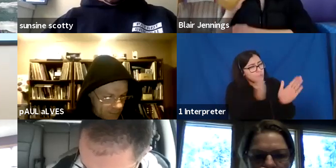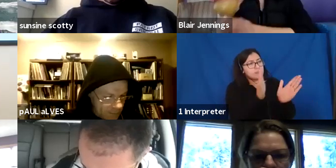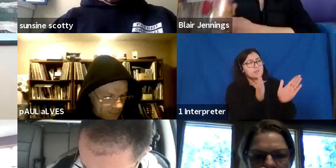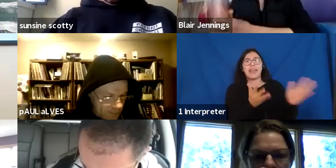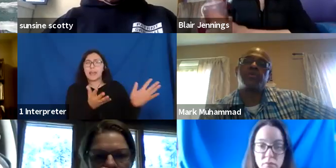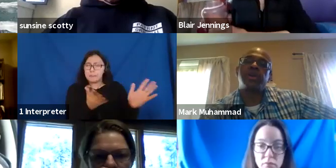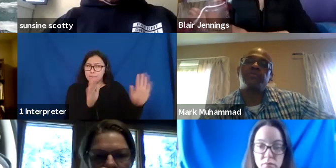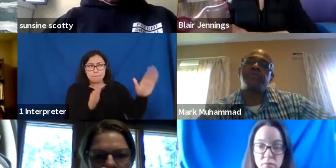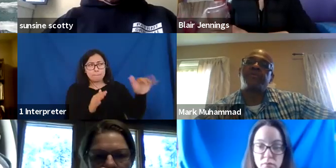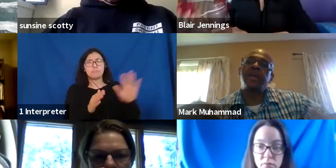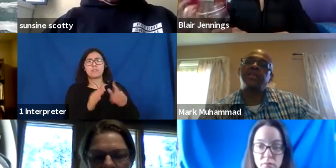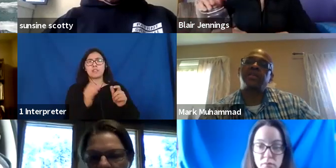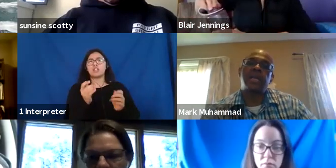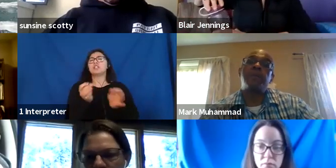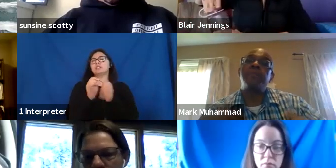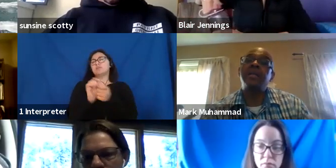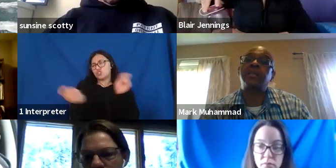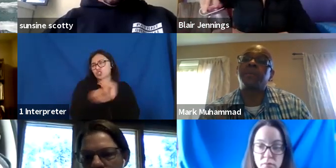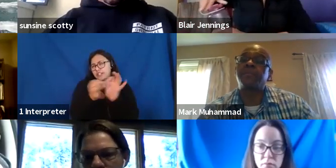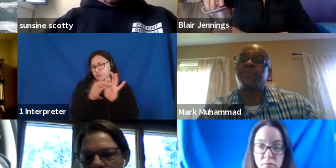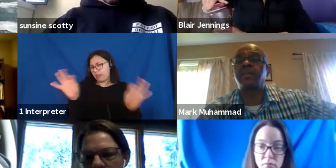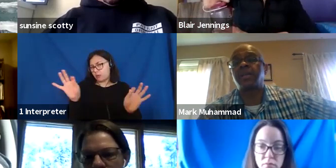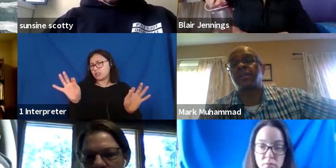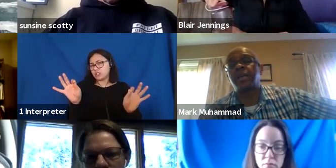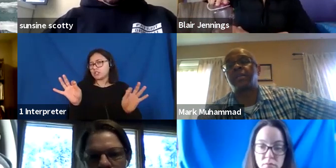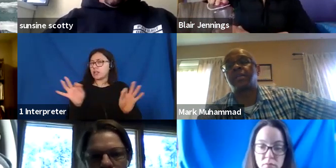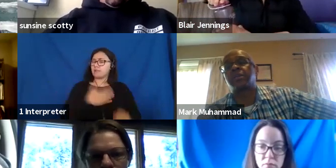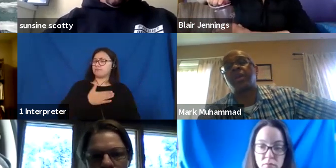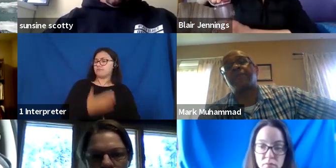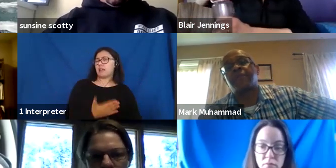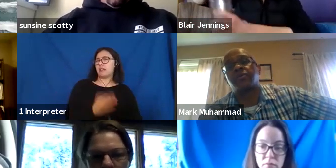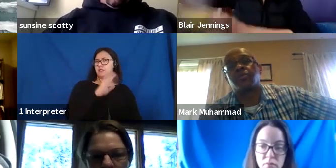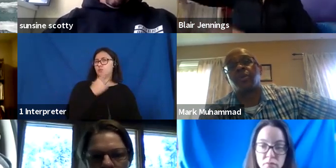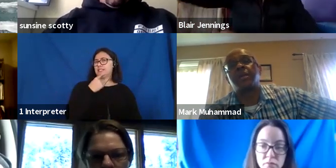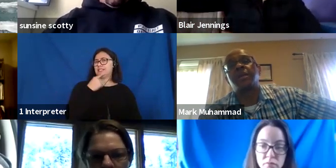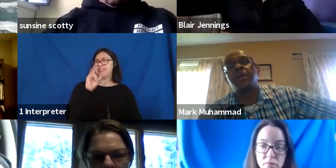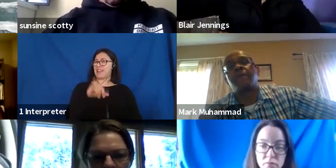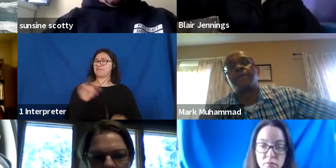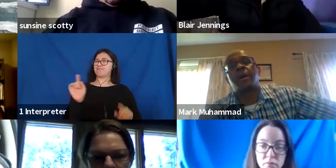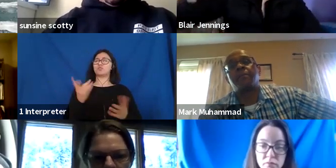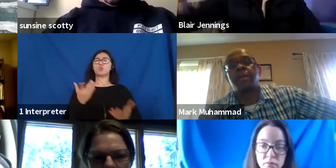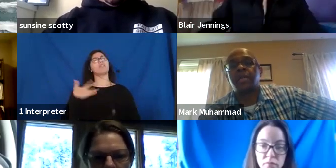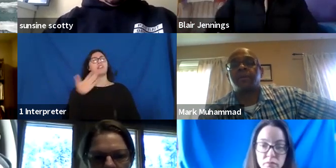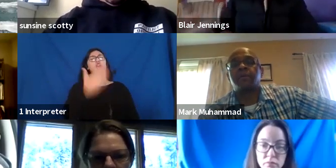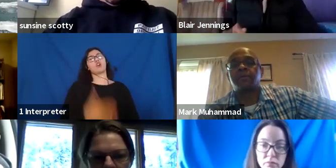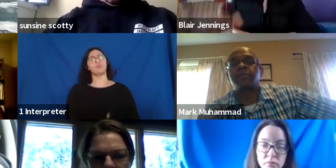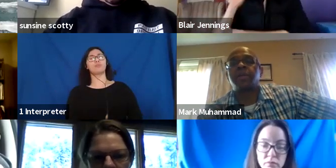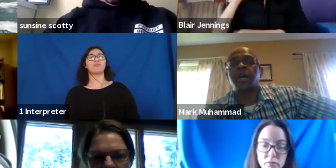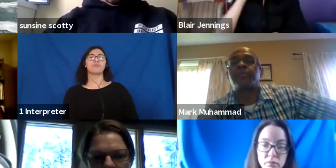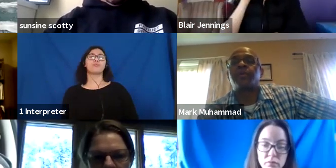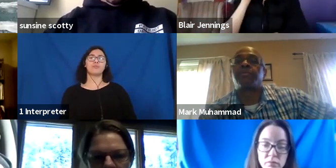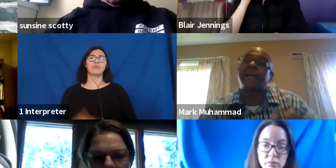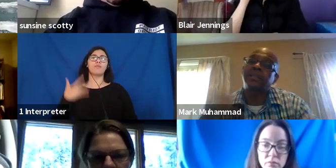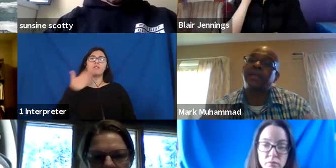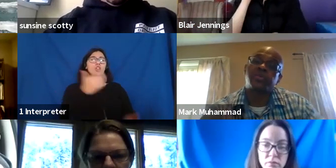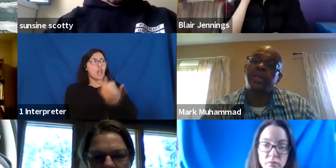you know, rephrase that and amend some of the things that he said. So that felt great. Being able to help